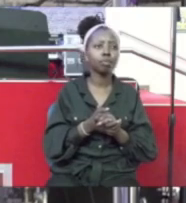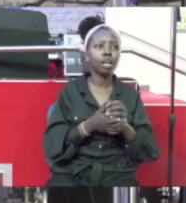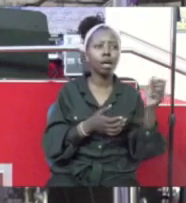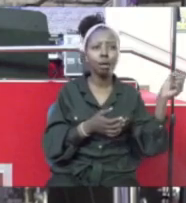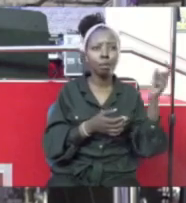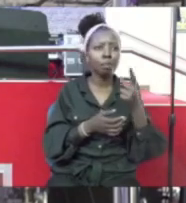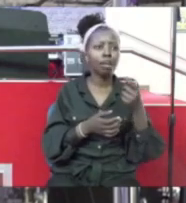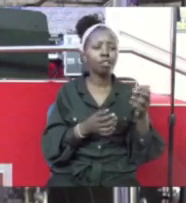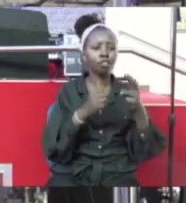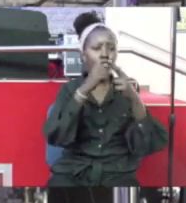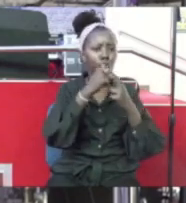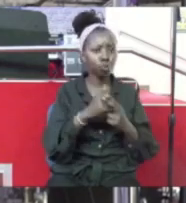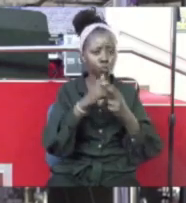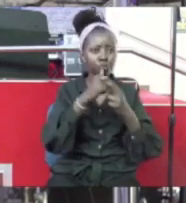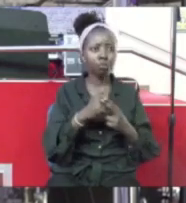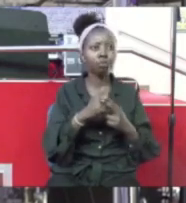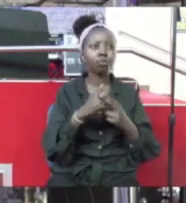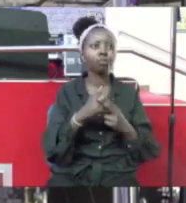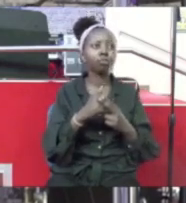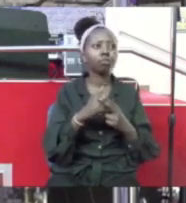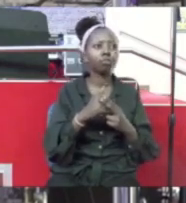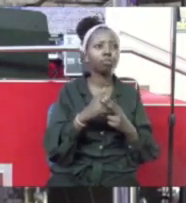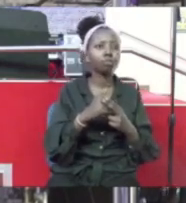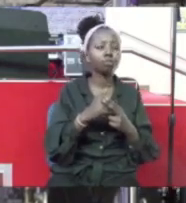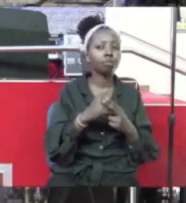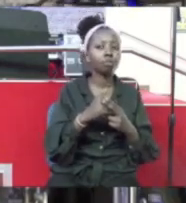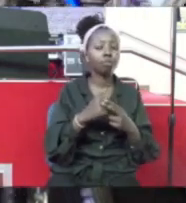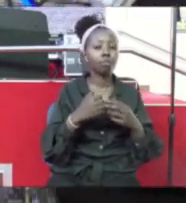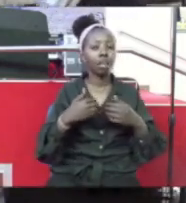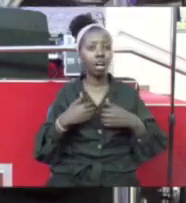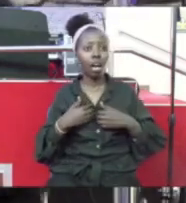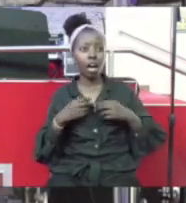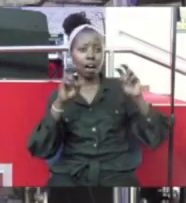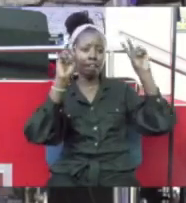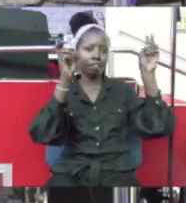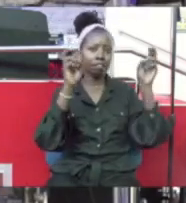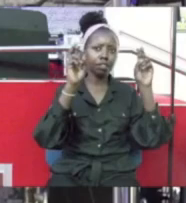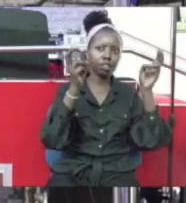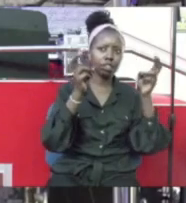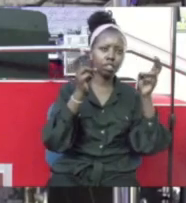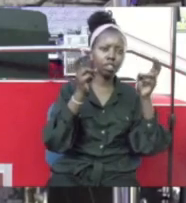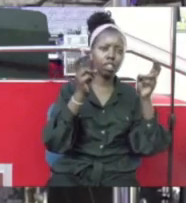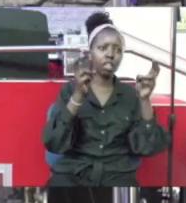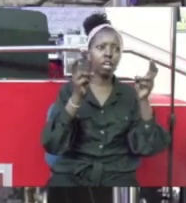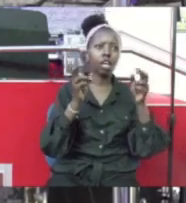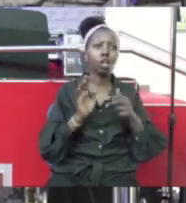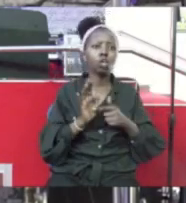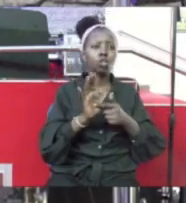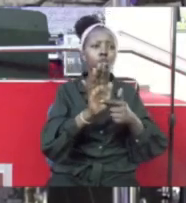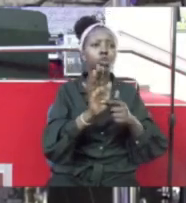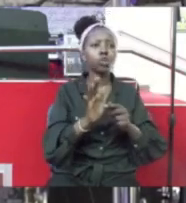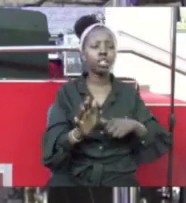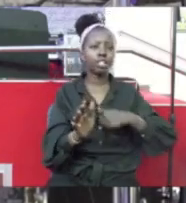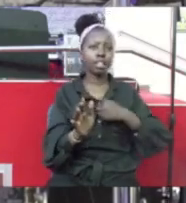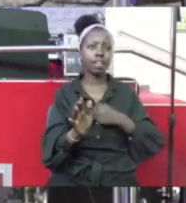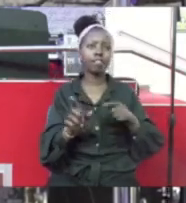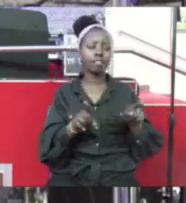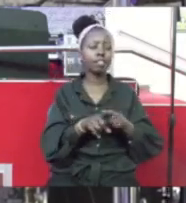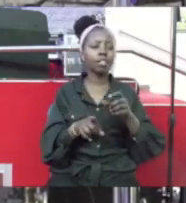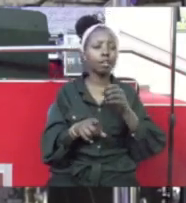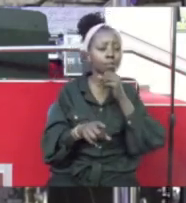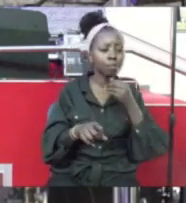July, na mwezi huu wa saba, we have been going through the theme manifestation of the sons of God. Tumekuwa tukipitia mwongozo